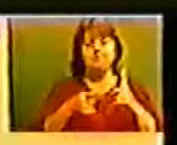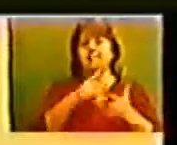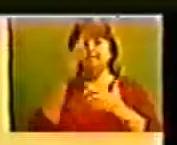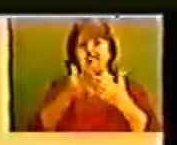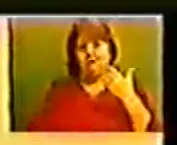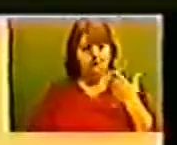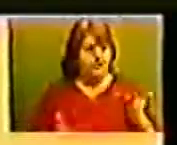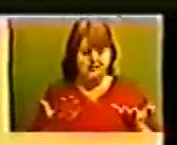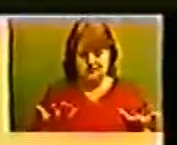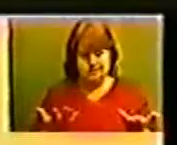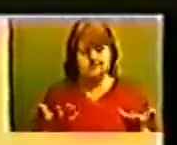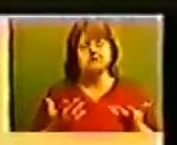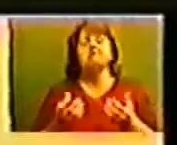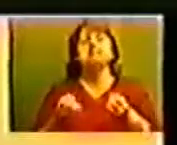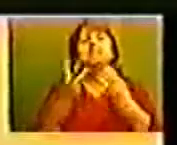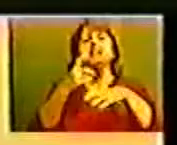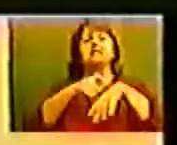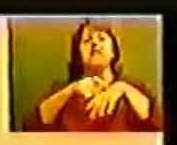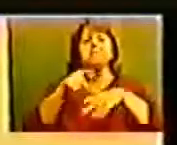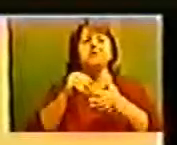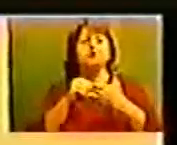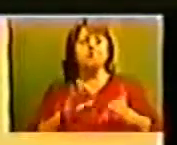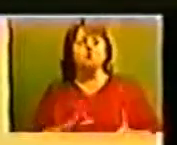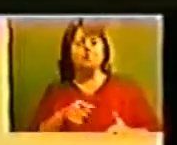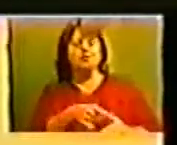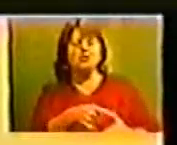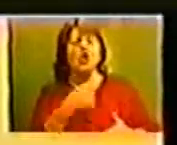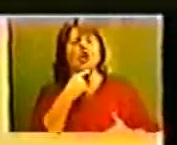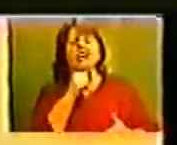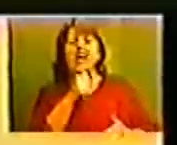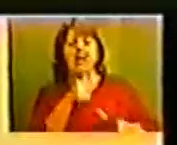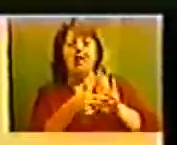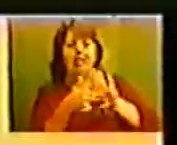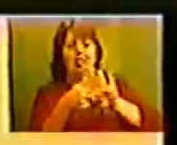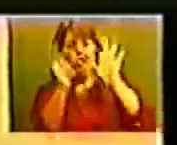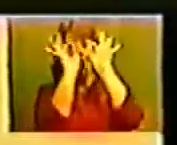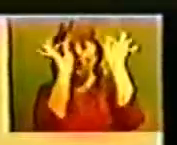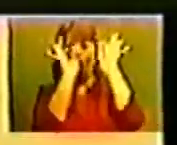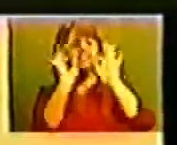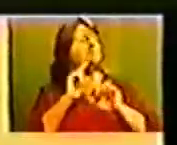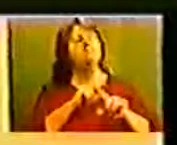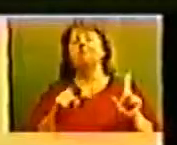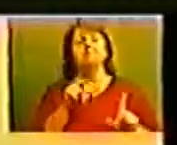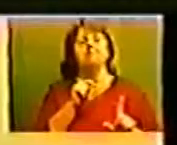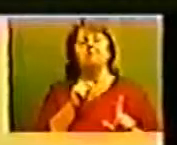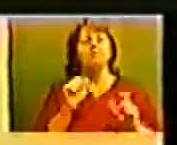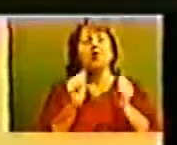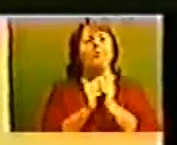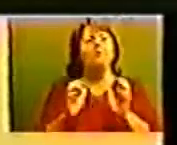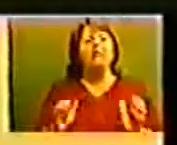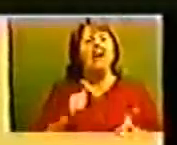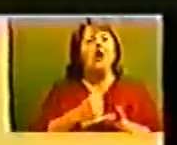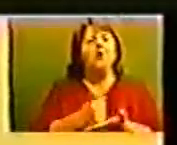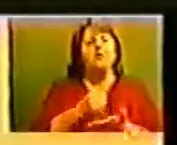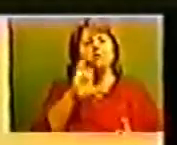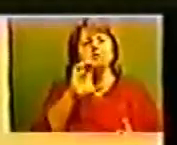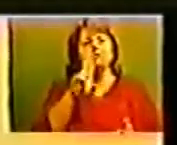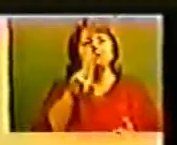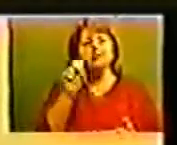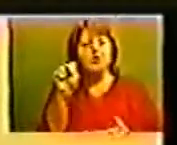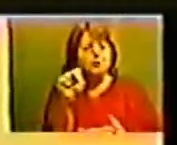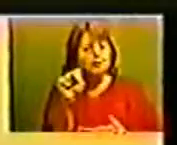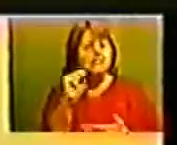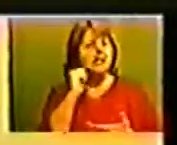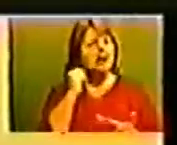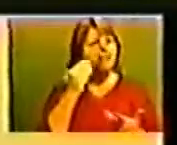And a lot of times we refer to these students not as clueless, but cueless, meaning that